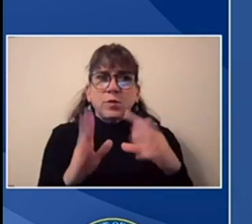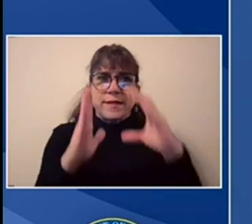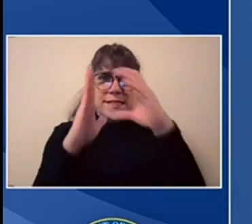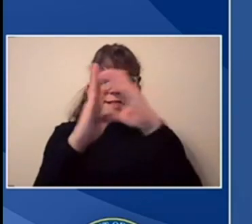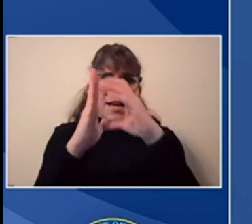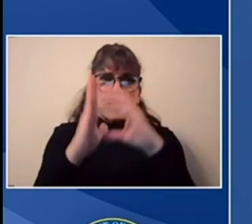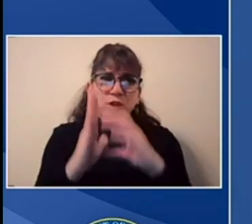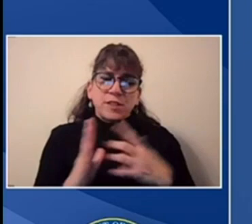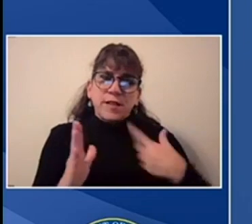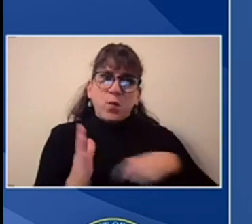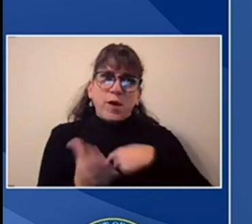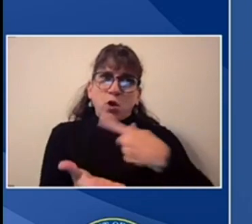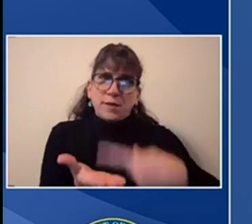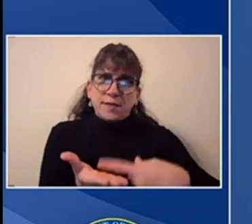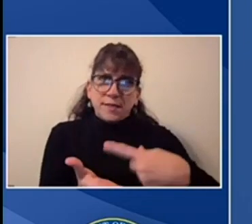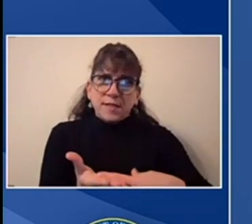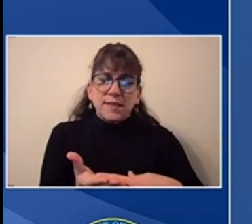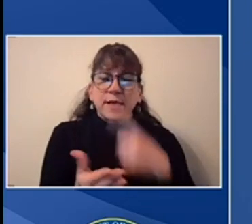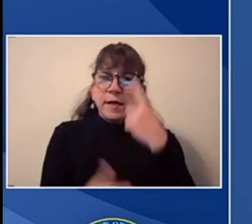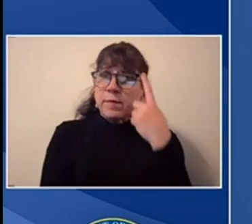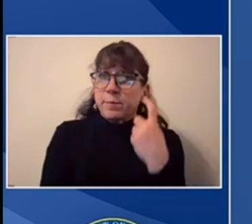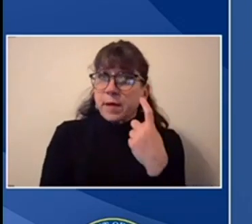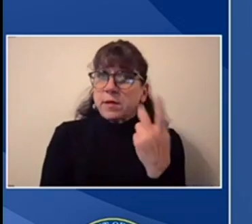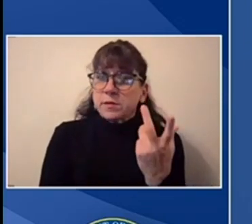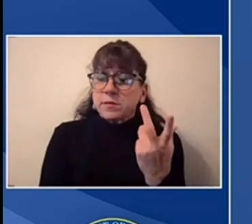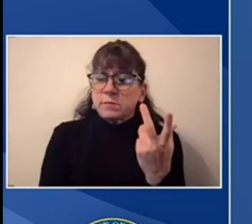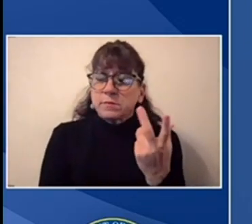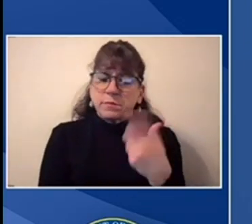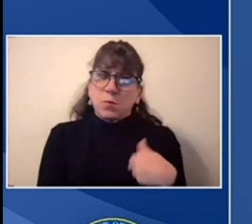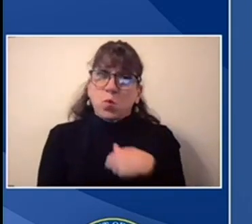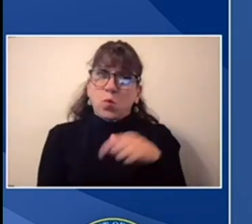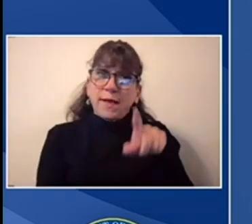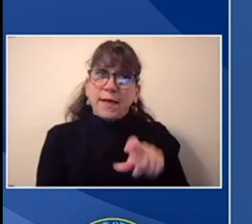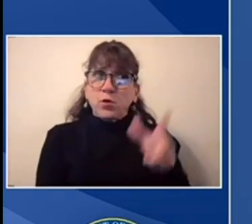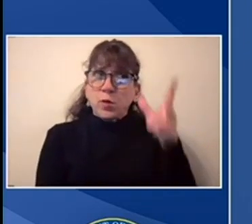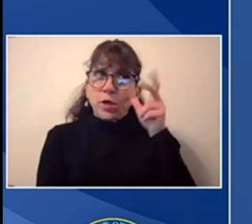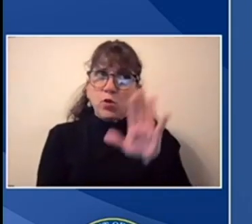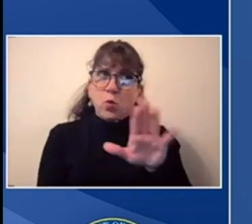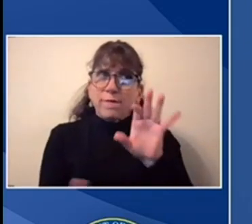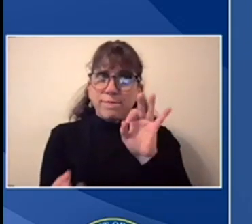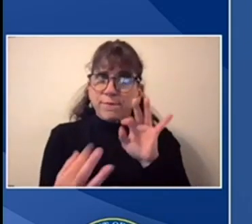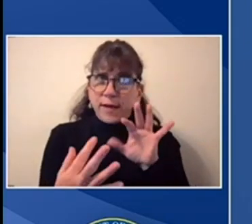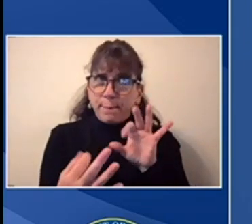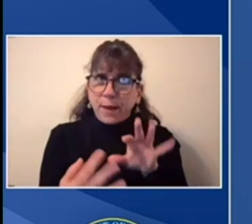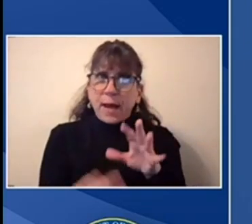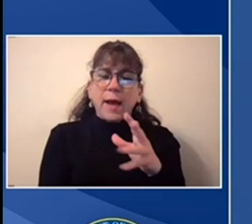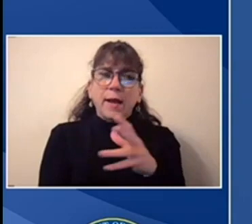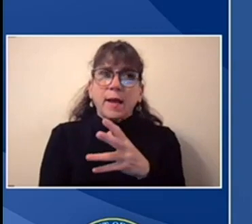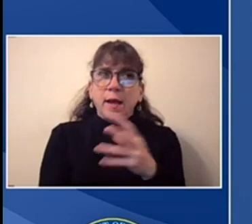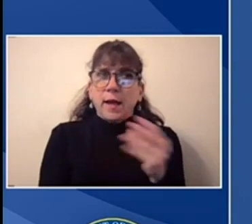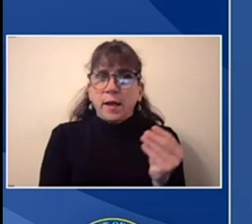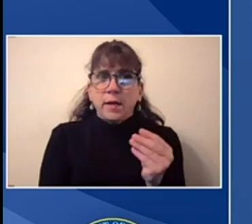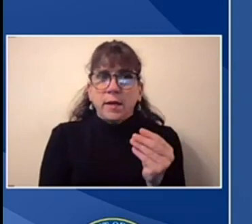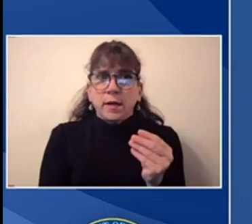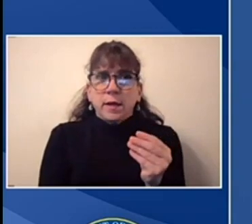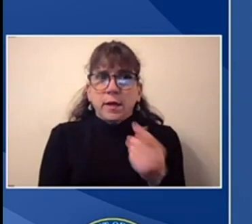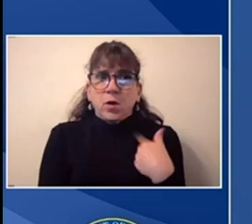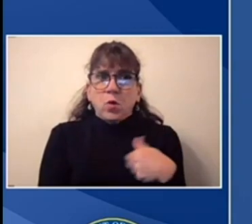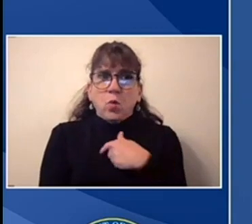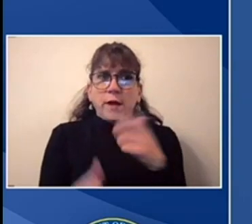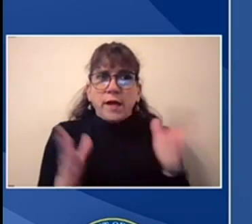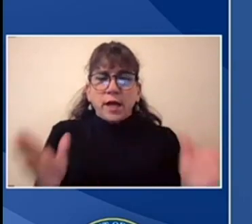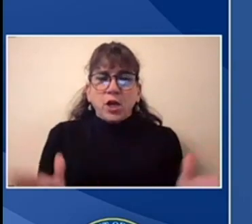which we're discussing because, you know, we need to hear what your feedback is. And we encourage you